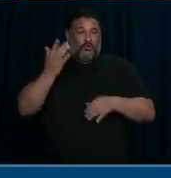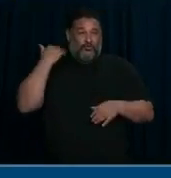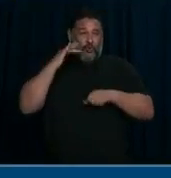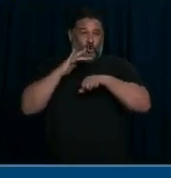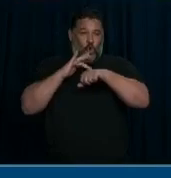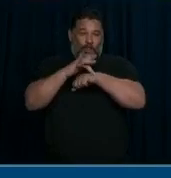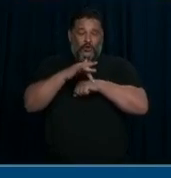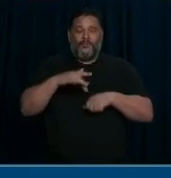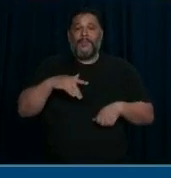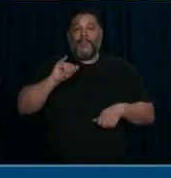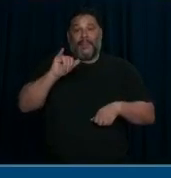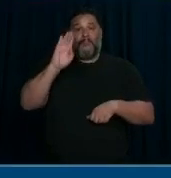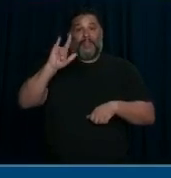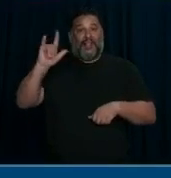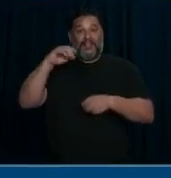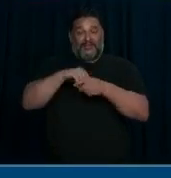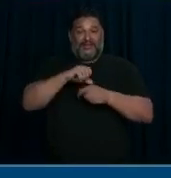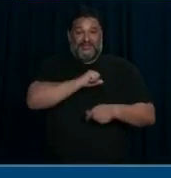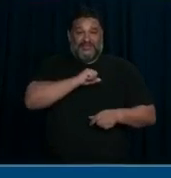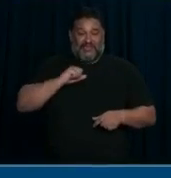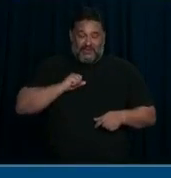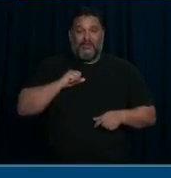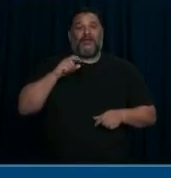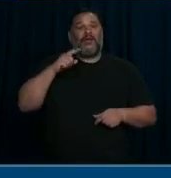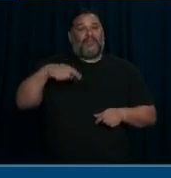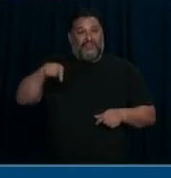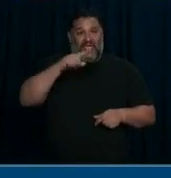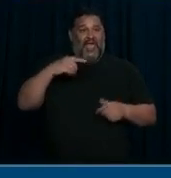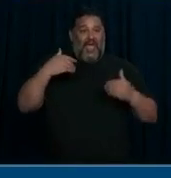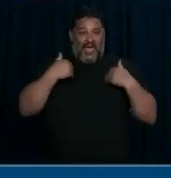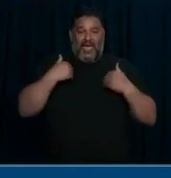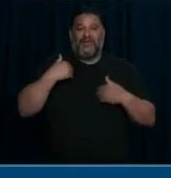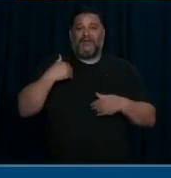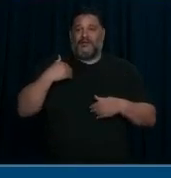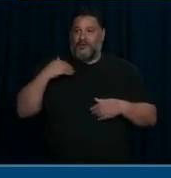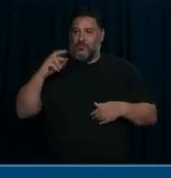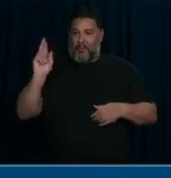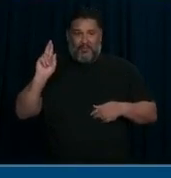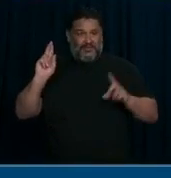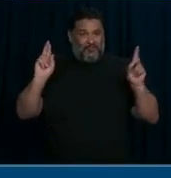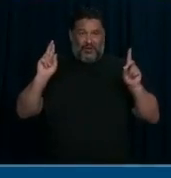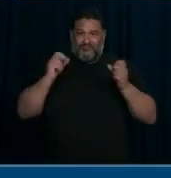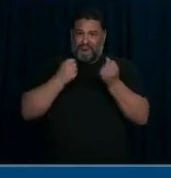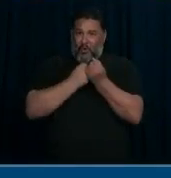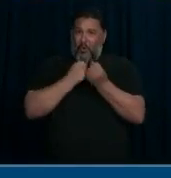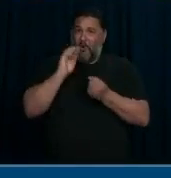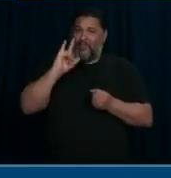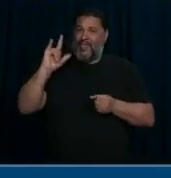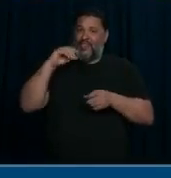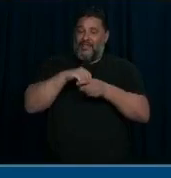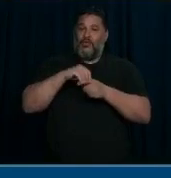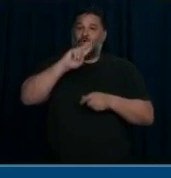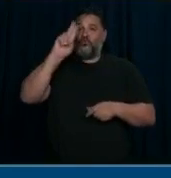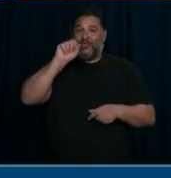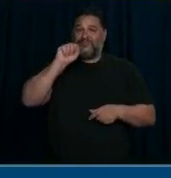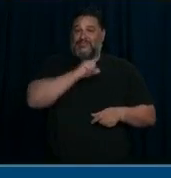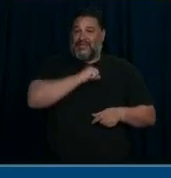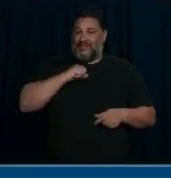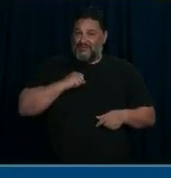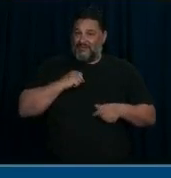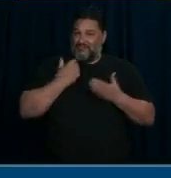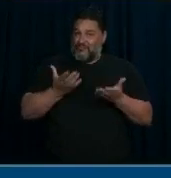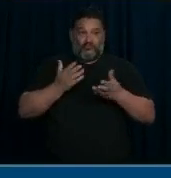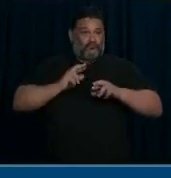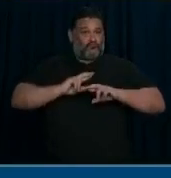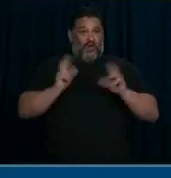that bill in the Senate. They had a bipartisan bill in the U.S. Senate that was